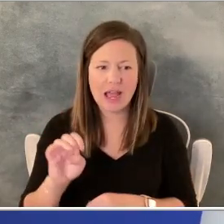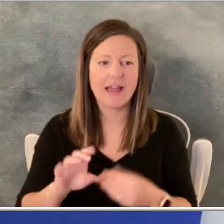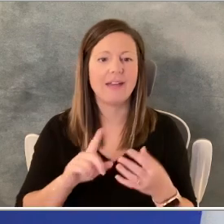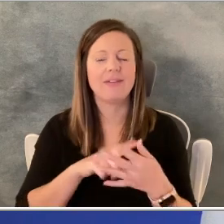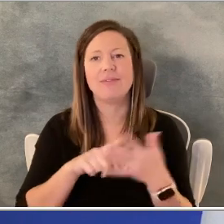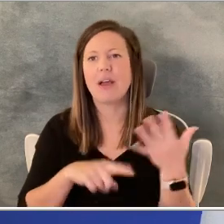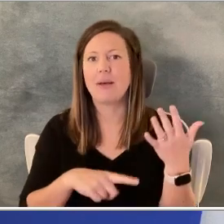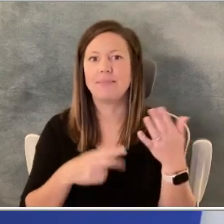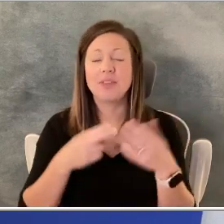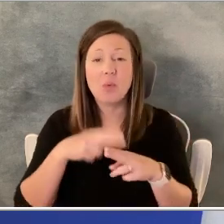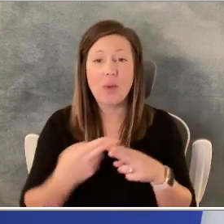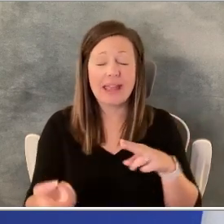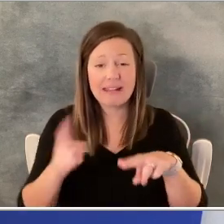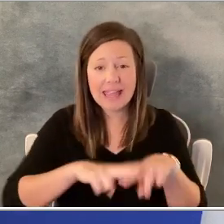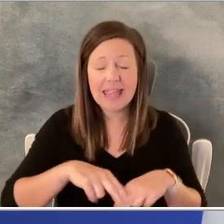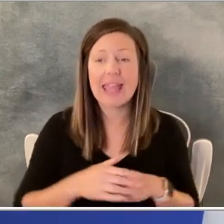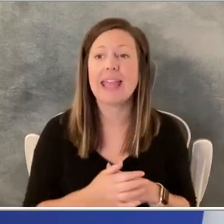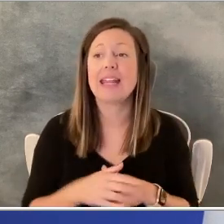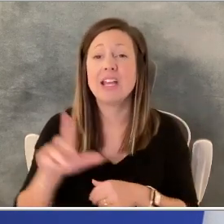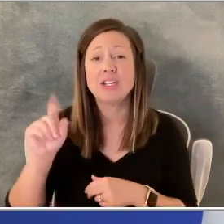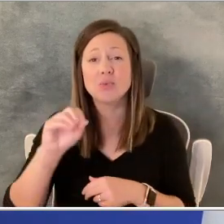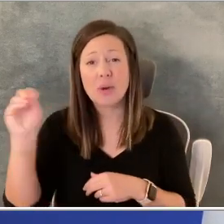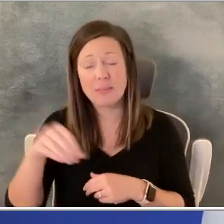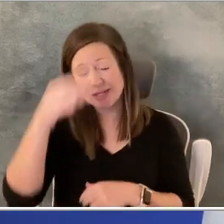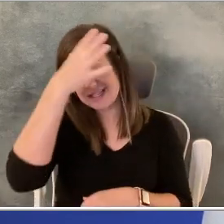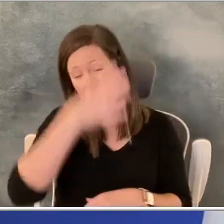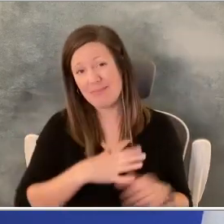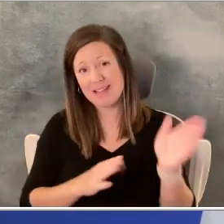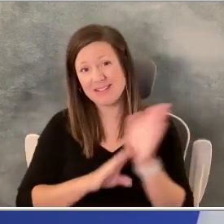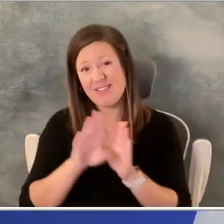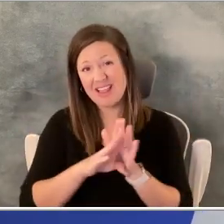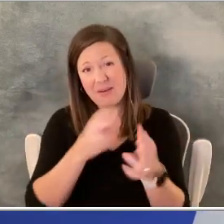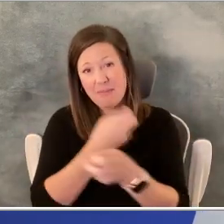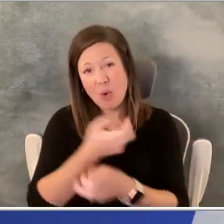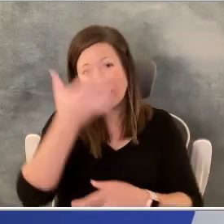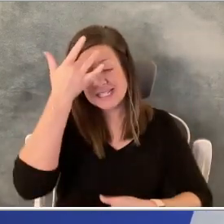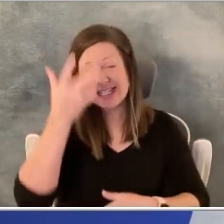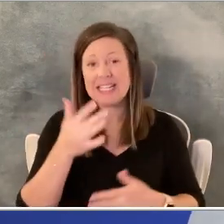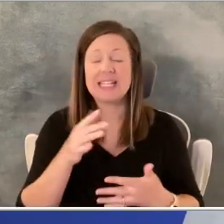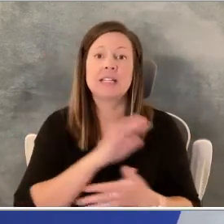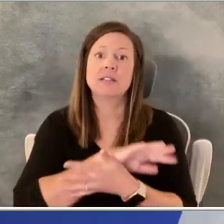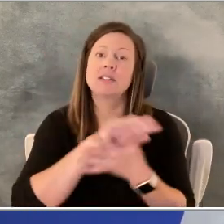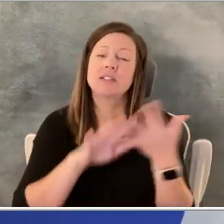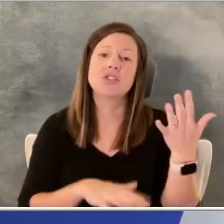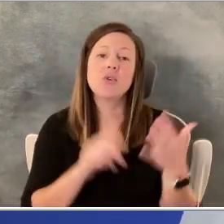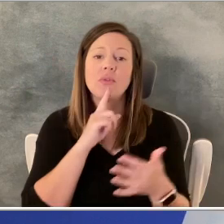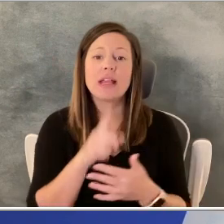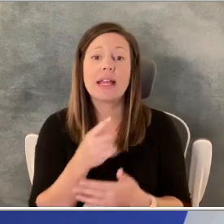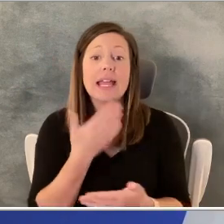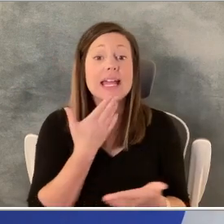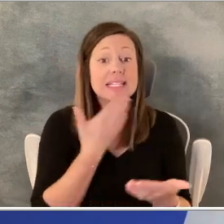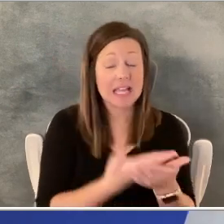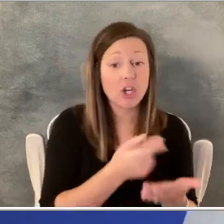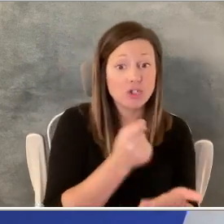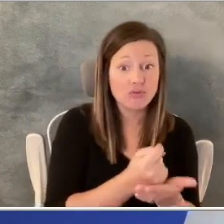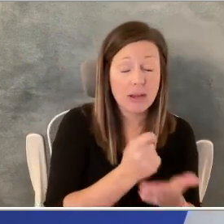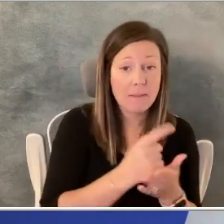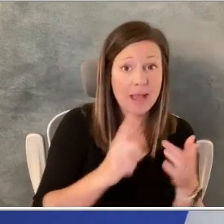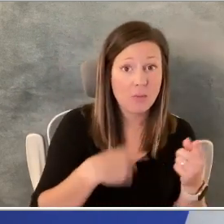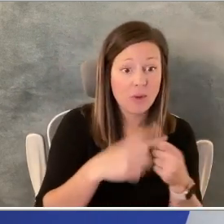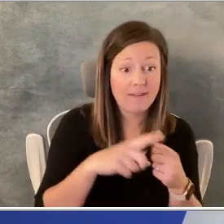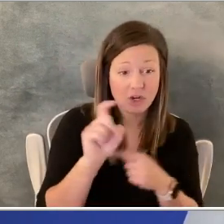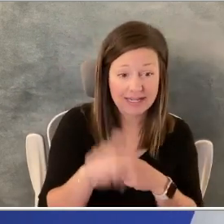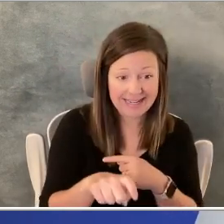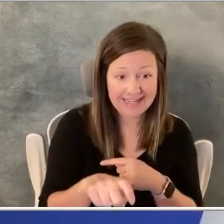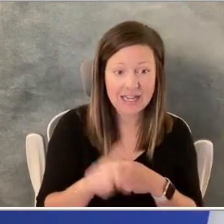20% of men develop osteoporosis within a year of starting hormone therapy. And so while it is a good treatment when needed, we only